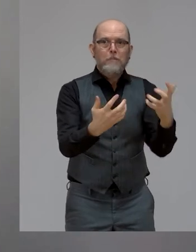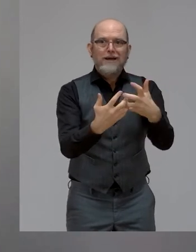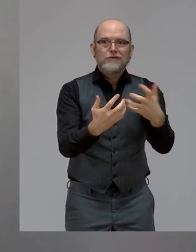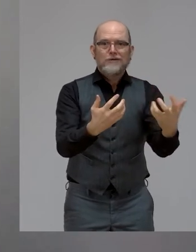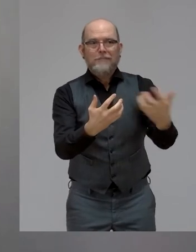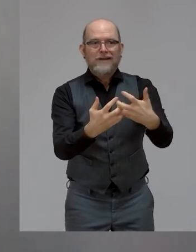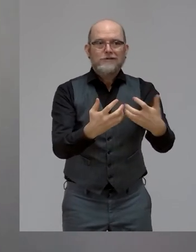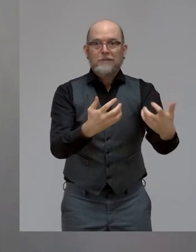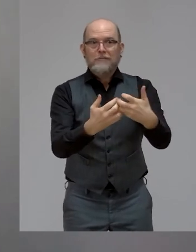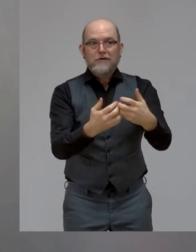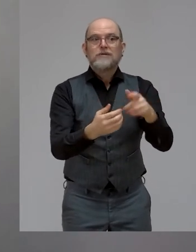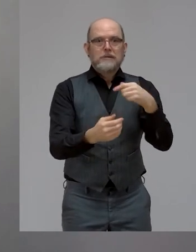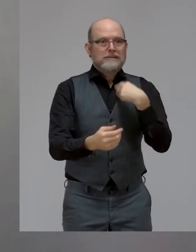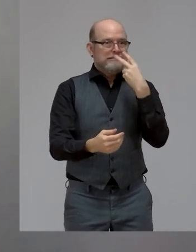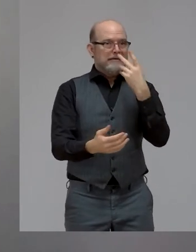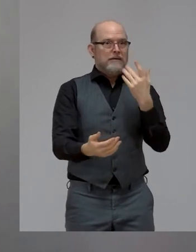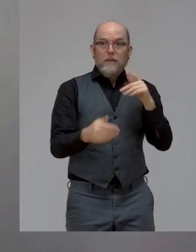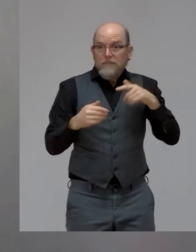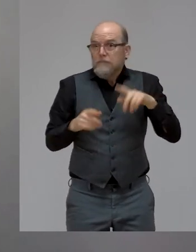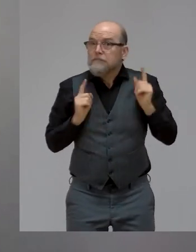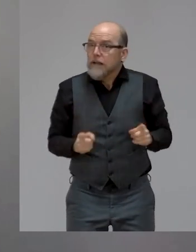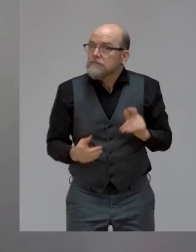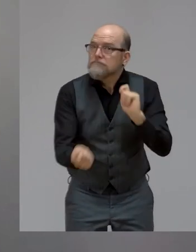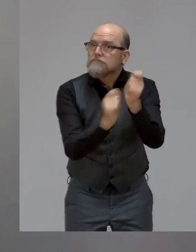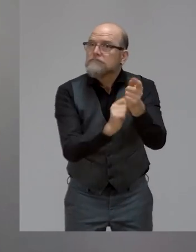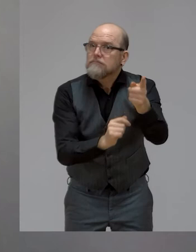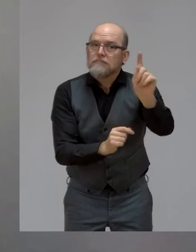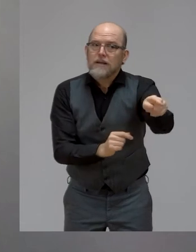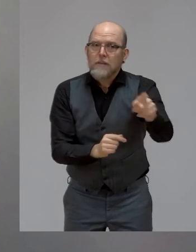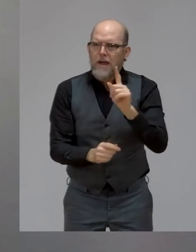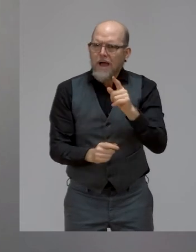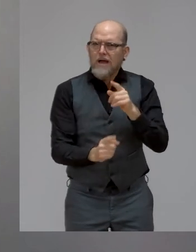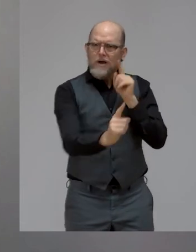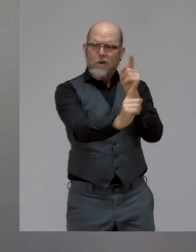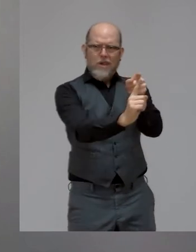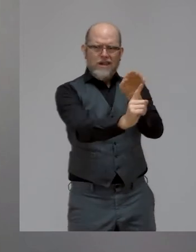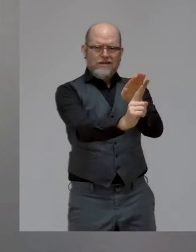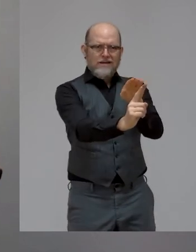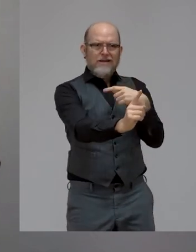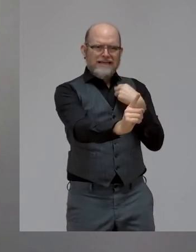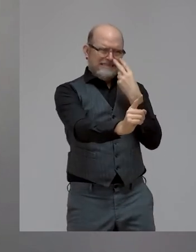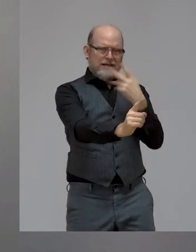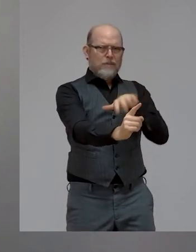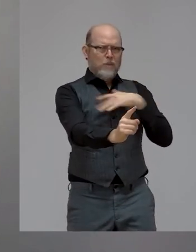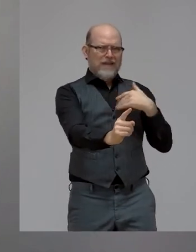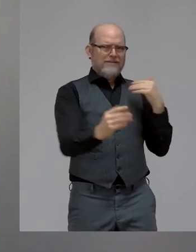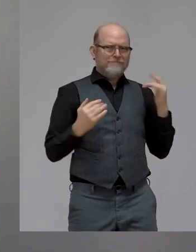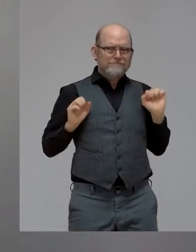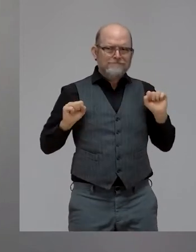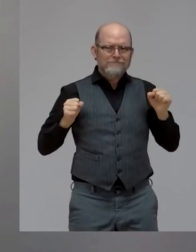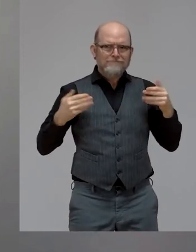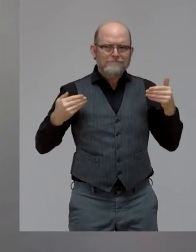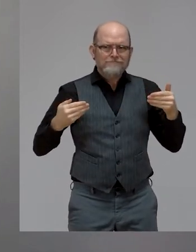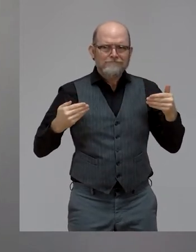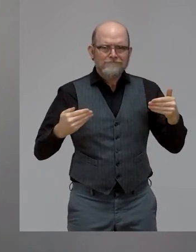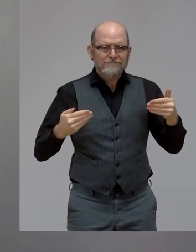changed because it had the intention and the willingness to do so. Now, we can't unknow